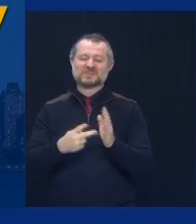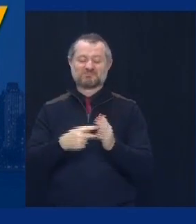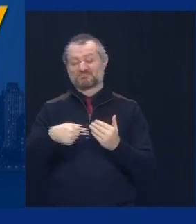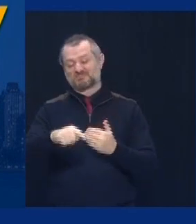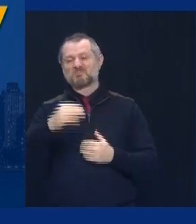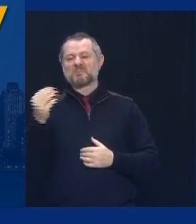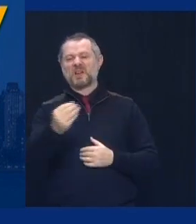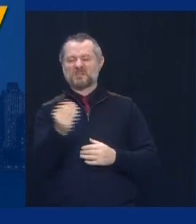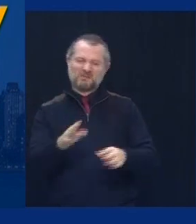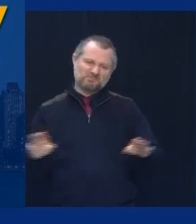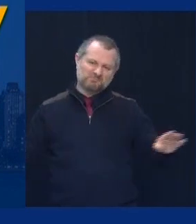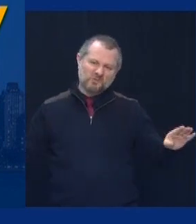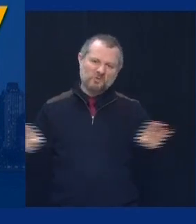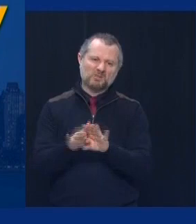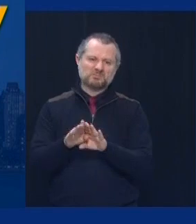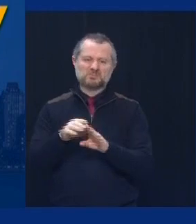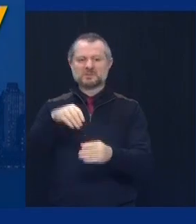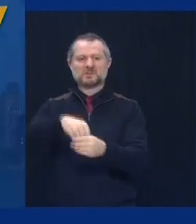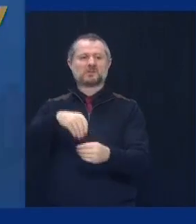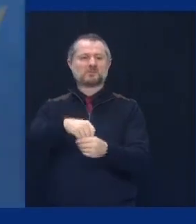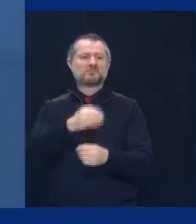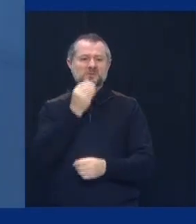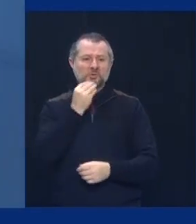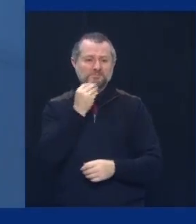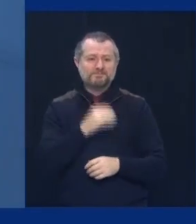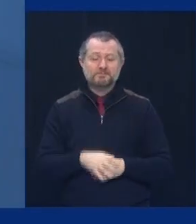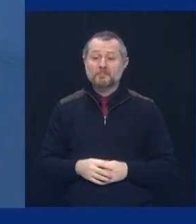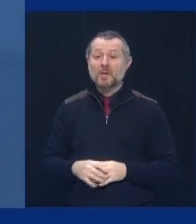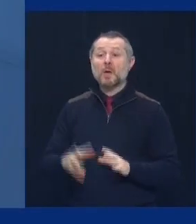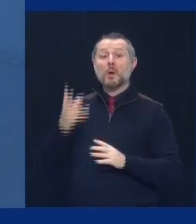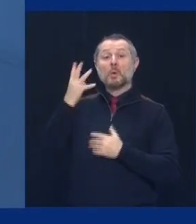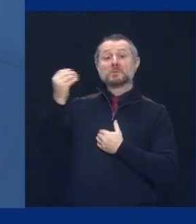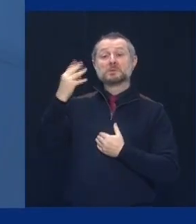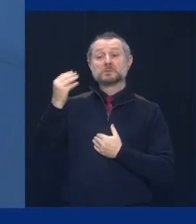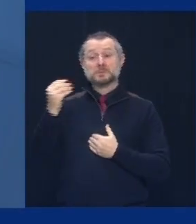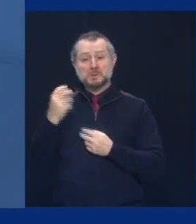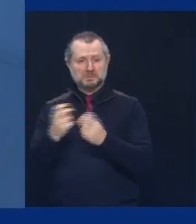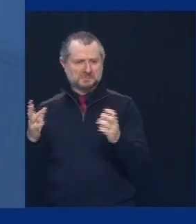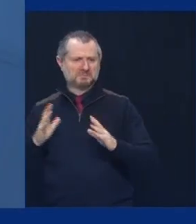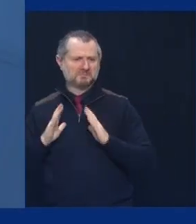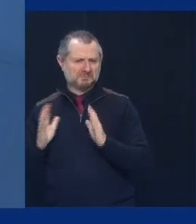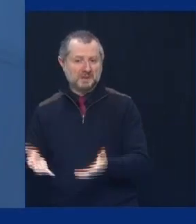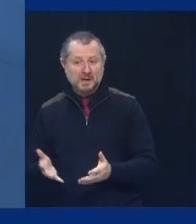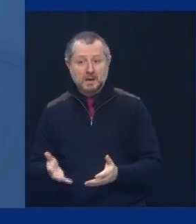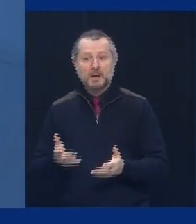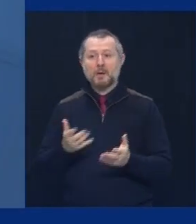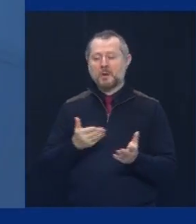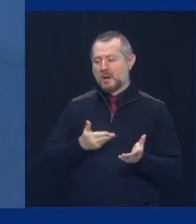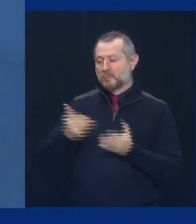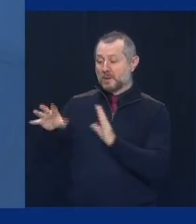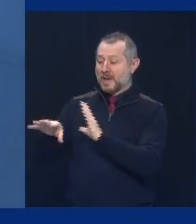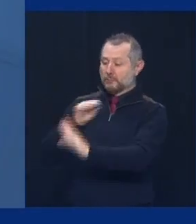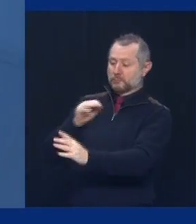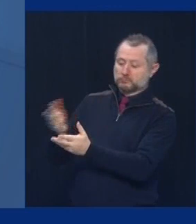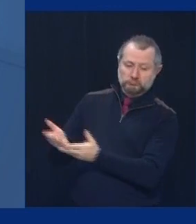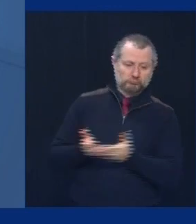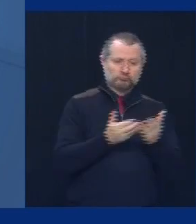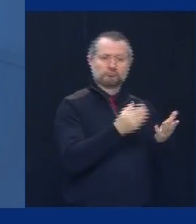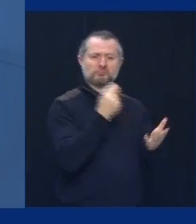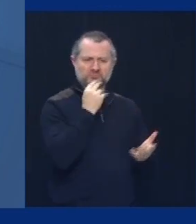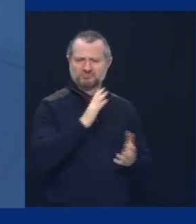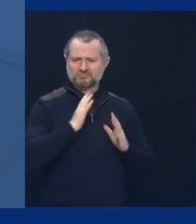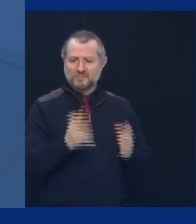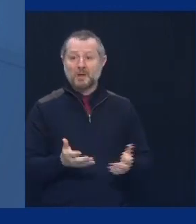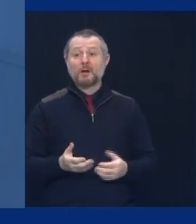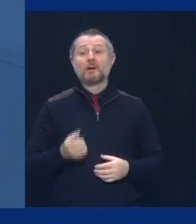Monday. Outdoor dining and takeout continues. Outside of New York City and